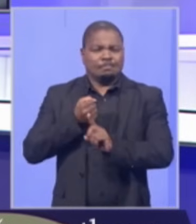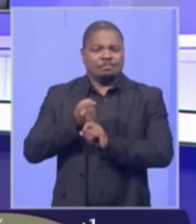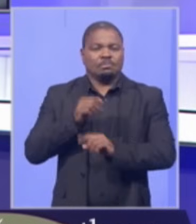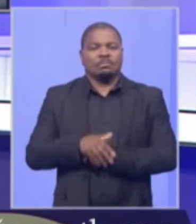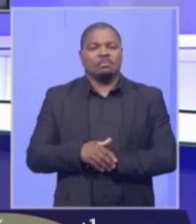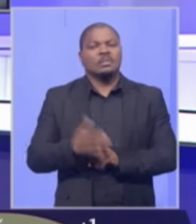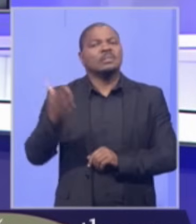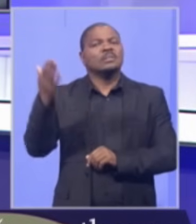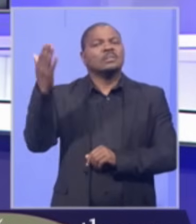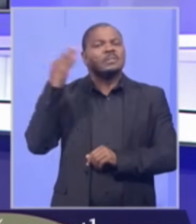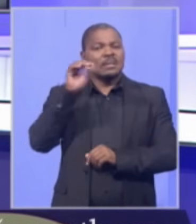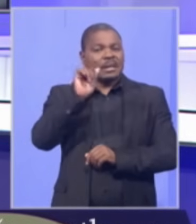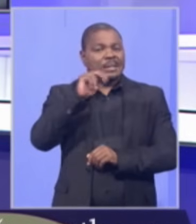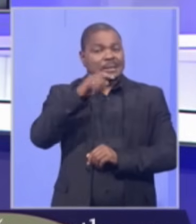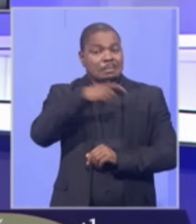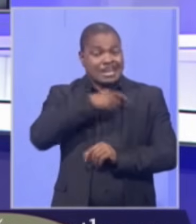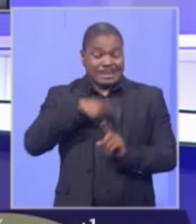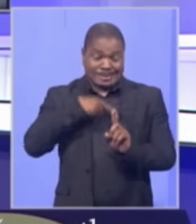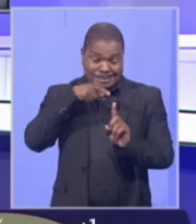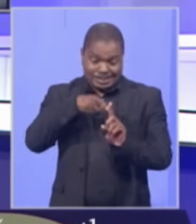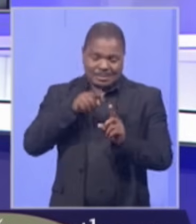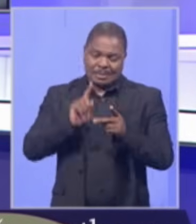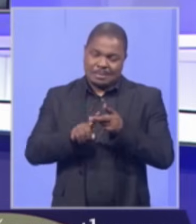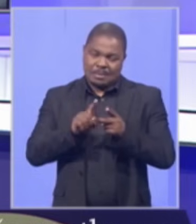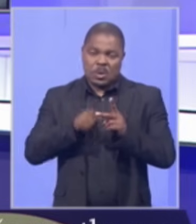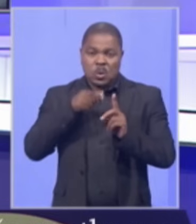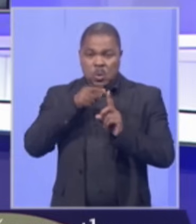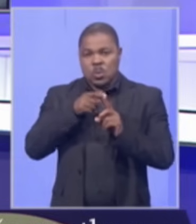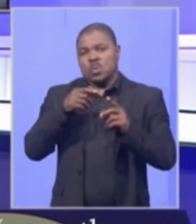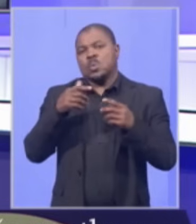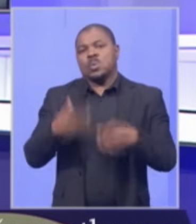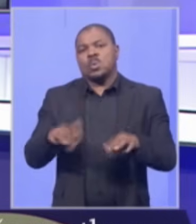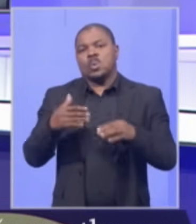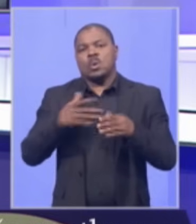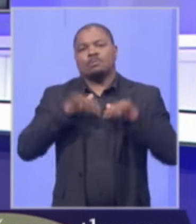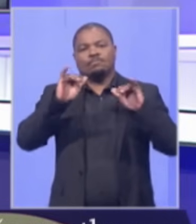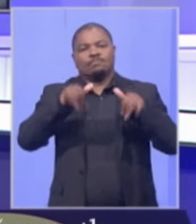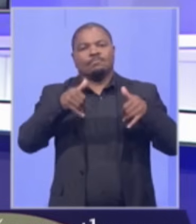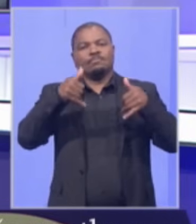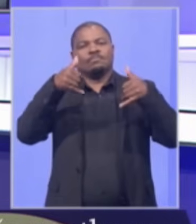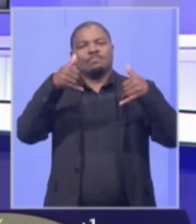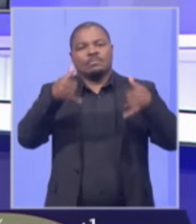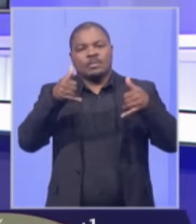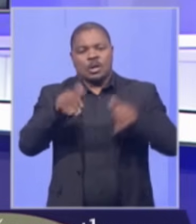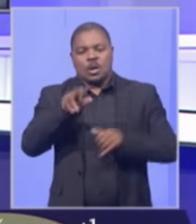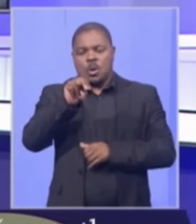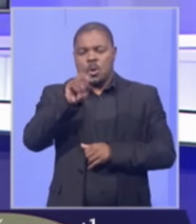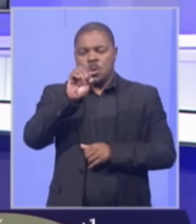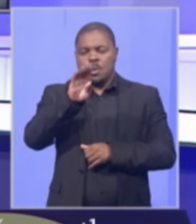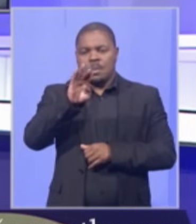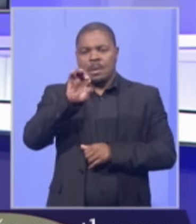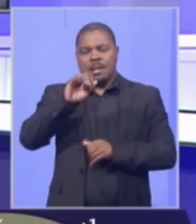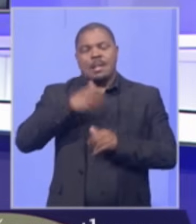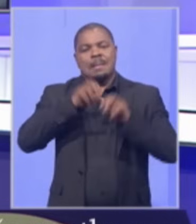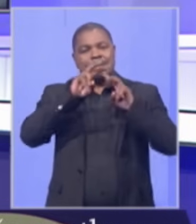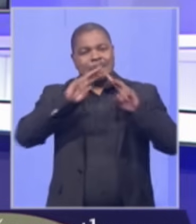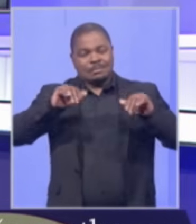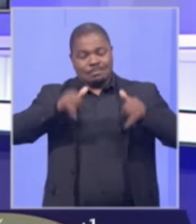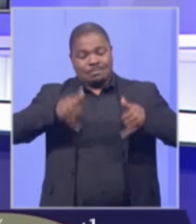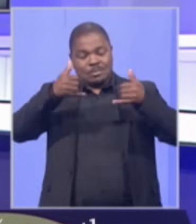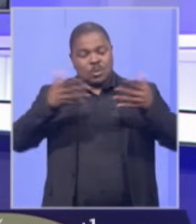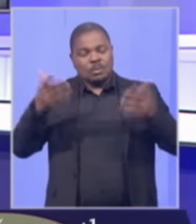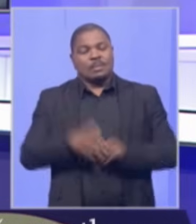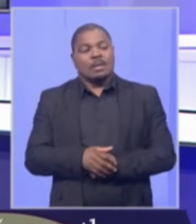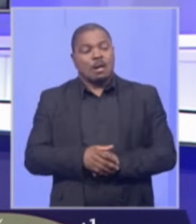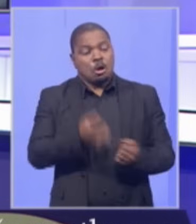Mopresidente wa maloba wa ANC gape le yo mongwe wa bao ba ile go ba amogetšwa sefoka sa khutšo sa Nobel ka kgorontsheko kgolo ya